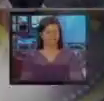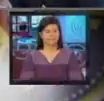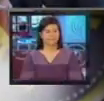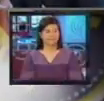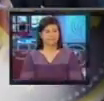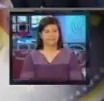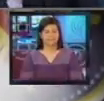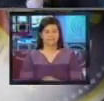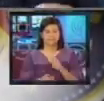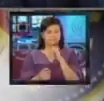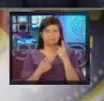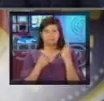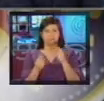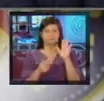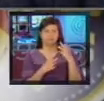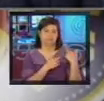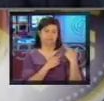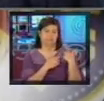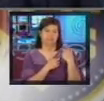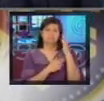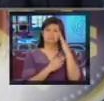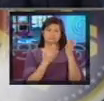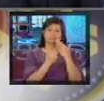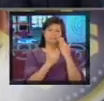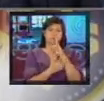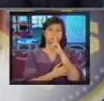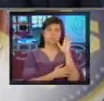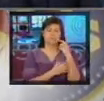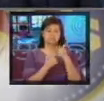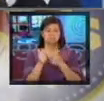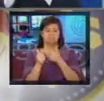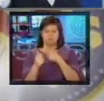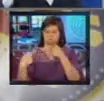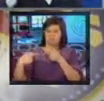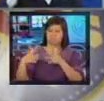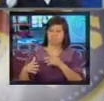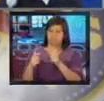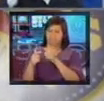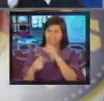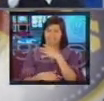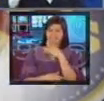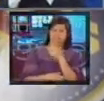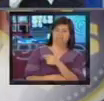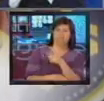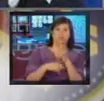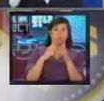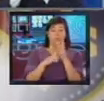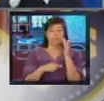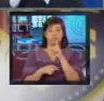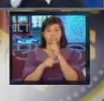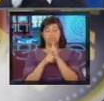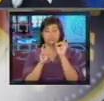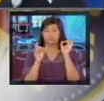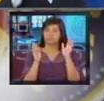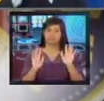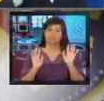that he didn't fulfill his promise. But you know, that's an easy promise to make. I'll go after my personal enemies, the people I don't like to meet. Mm. What was really